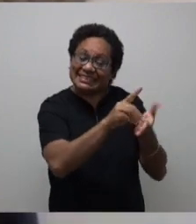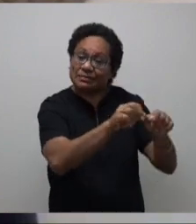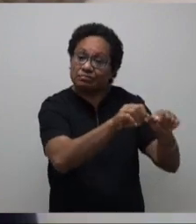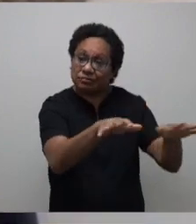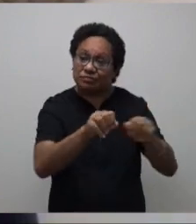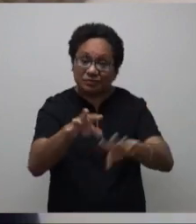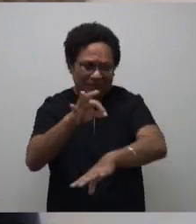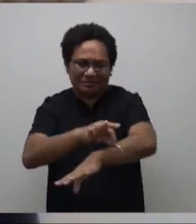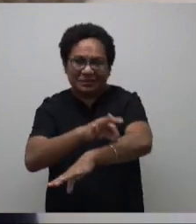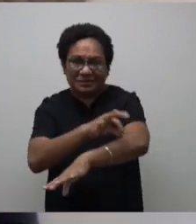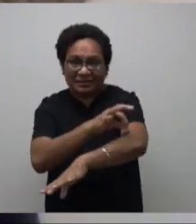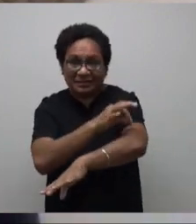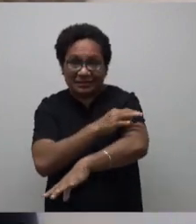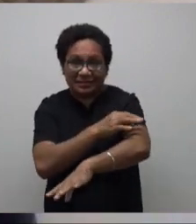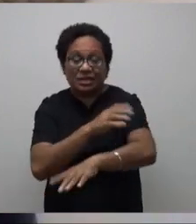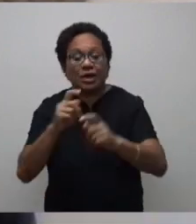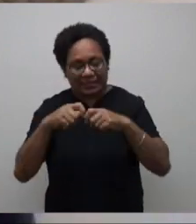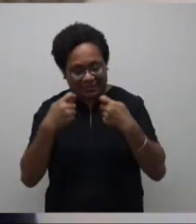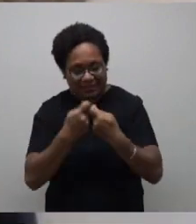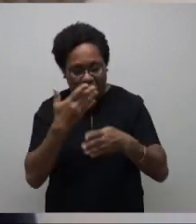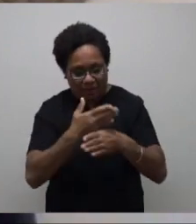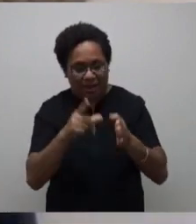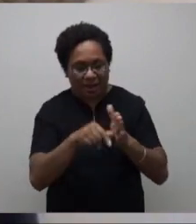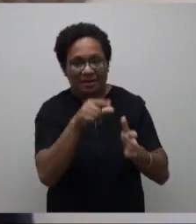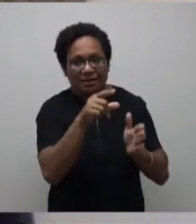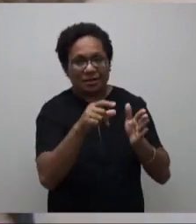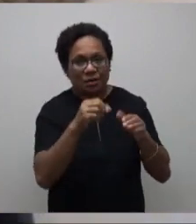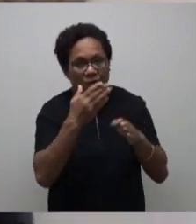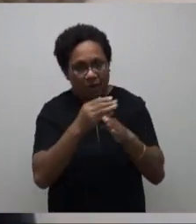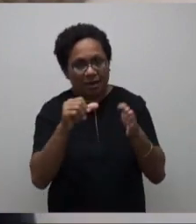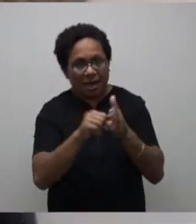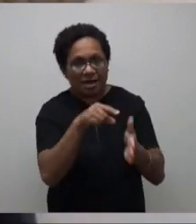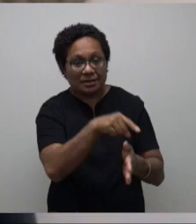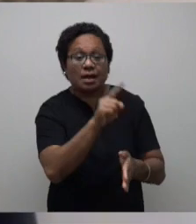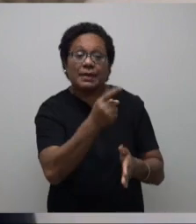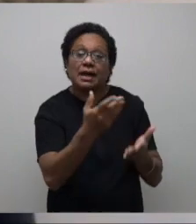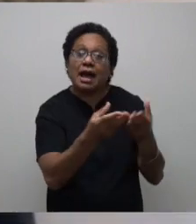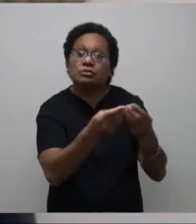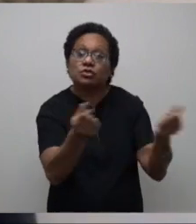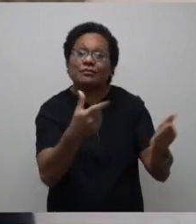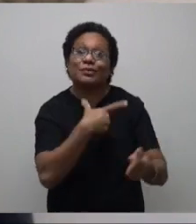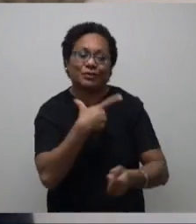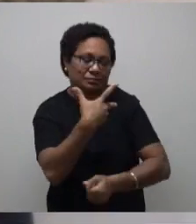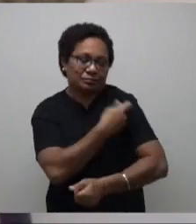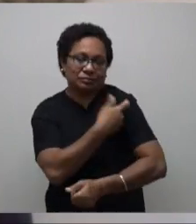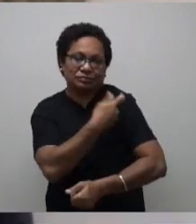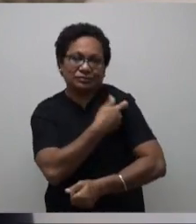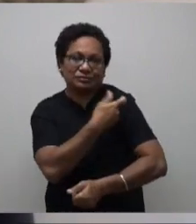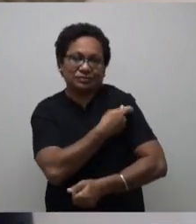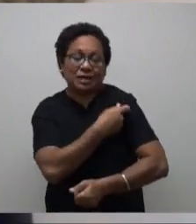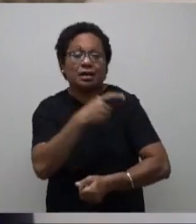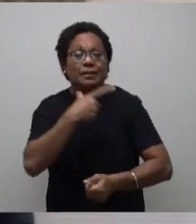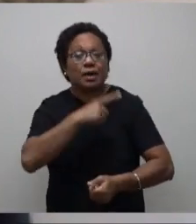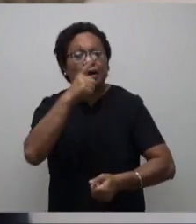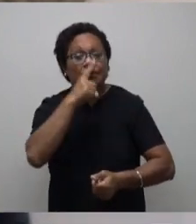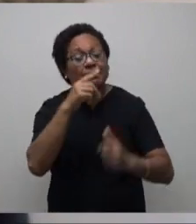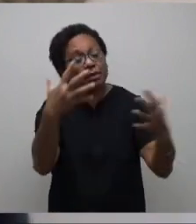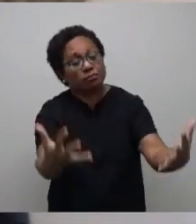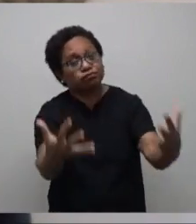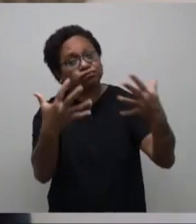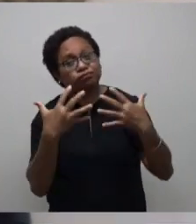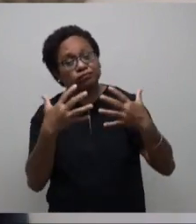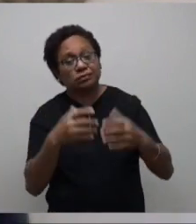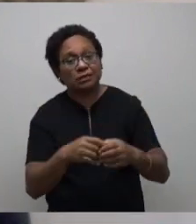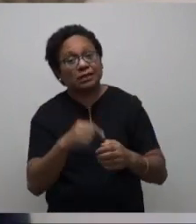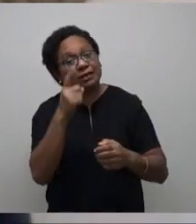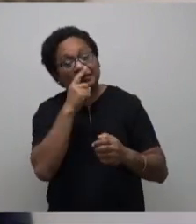by our contact tracing teams, but most importantly through vaccination, because our people, the Fijian people, came out in droves to get vaccinated